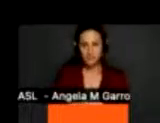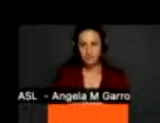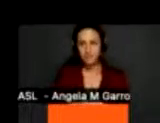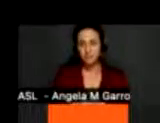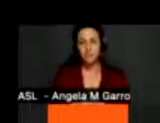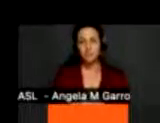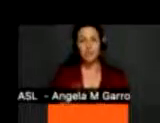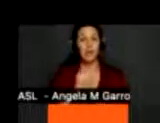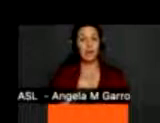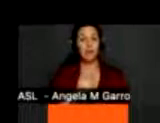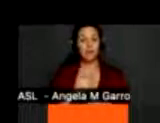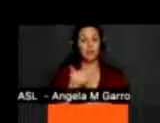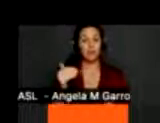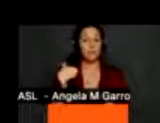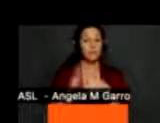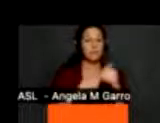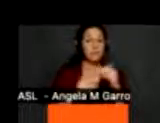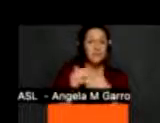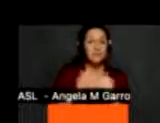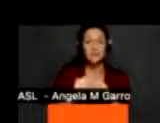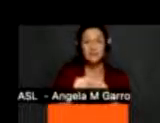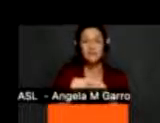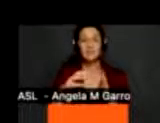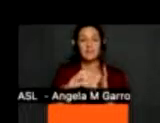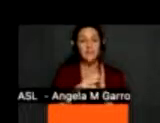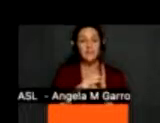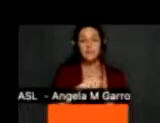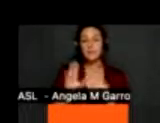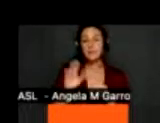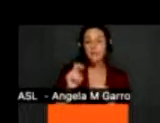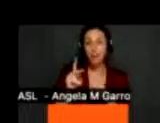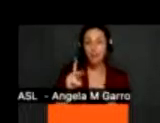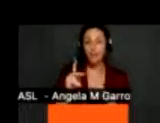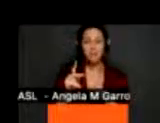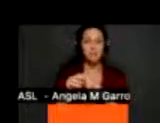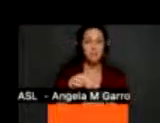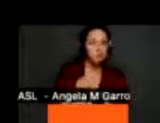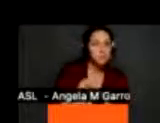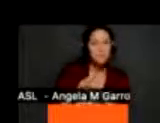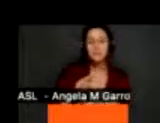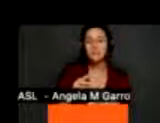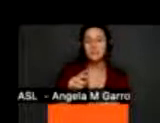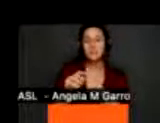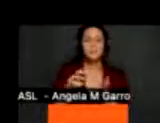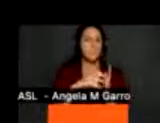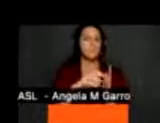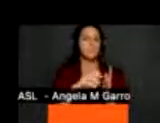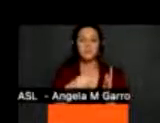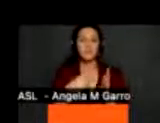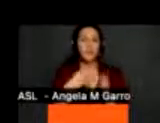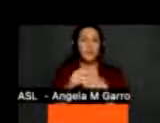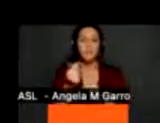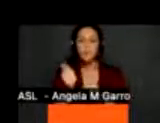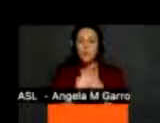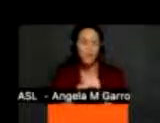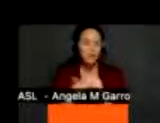Our facility section, our bond consultative sections had very few changes or updates. Here now on